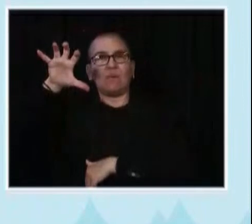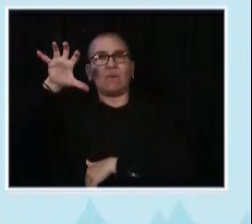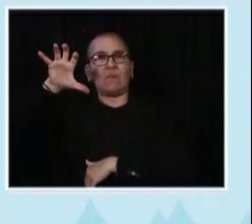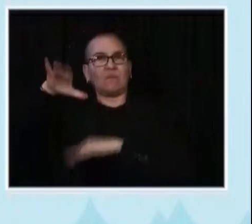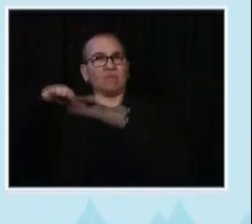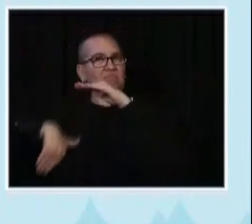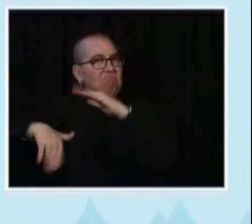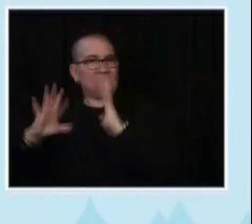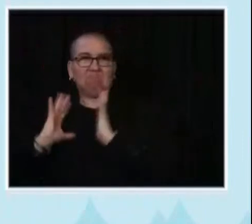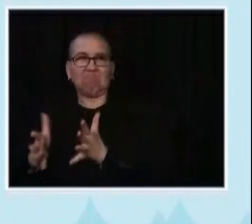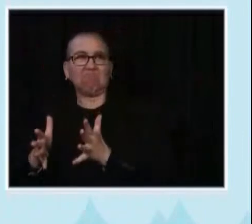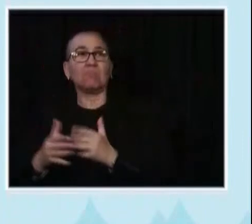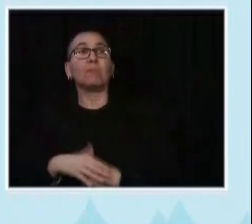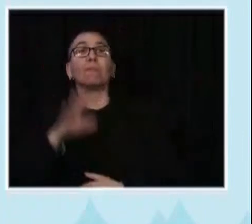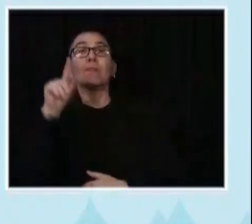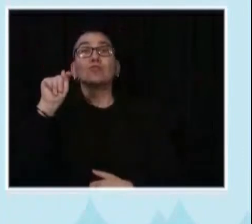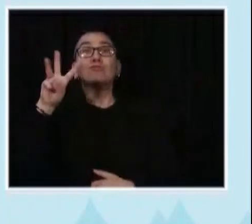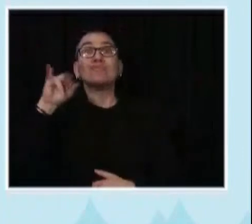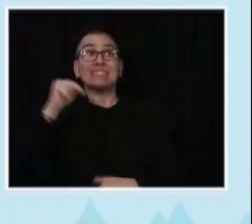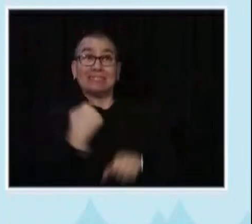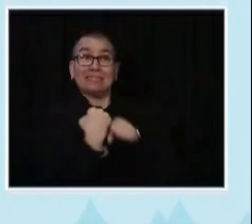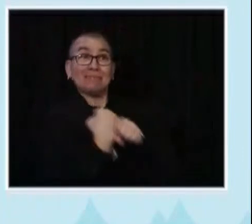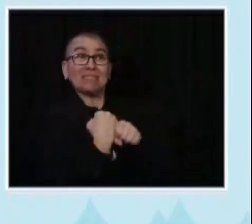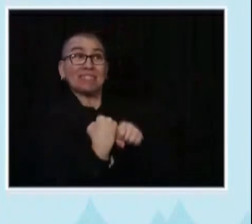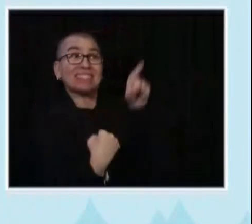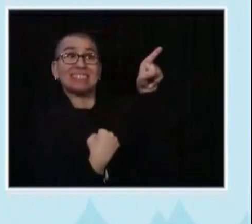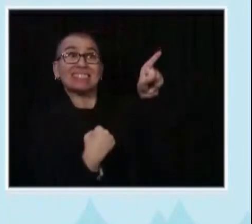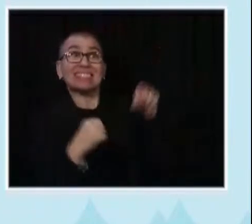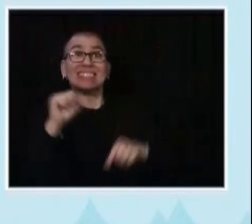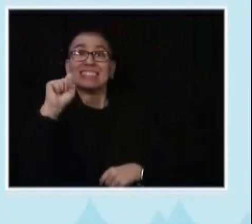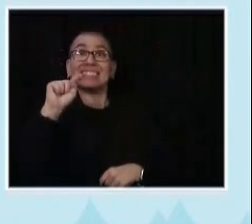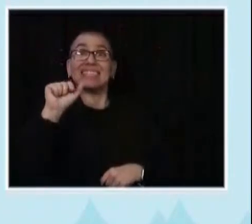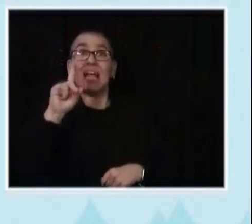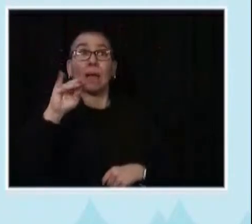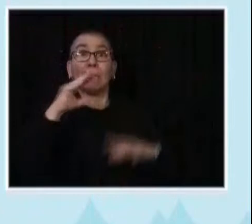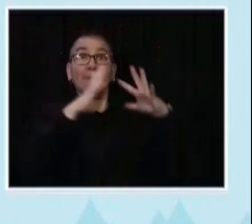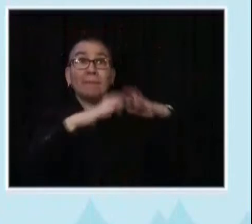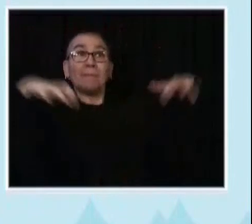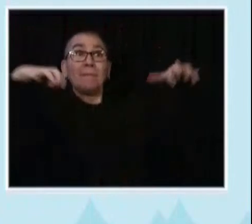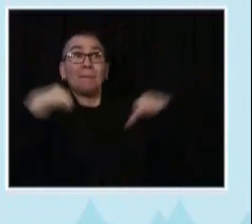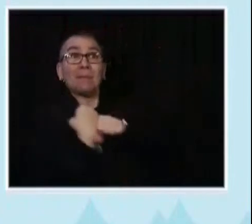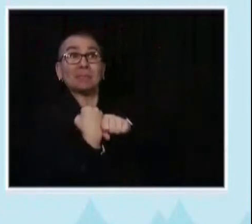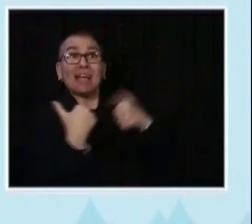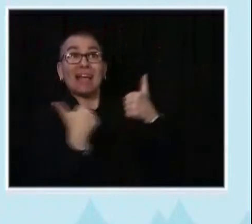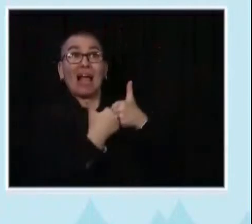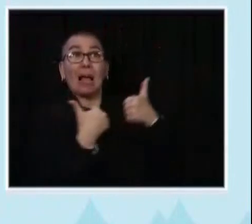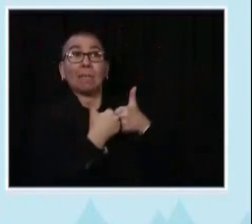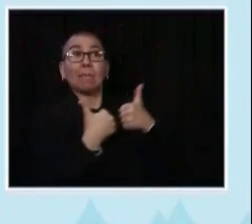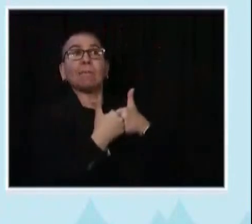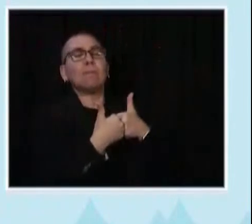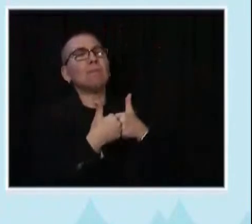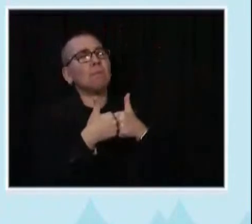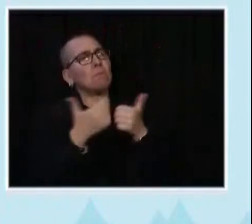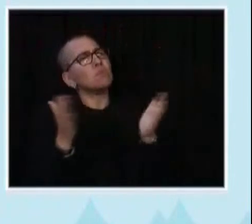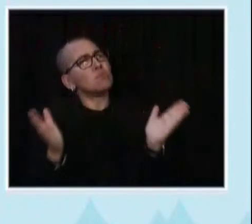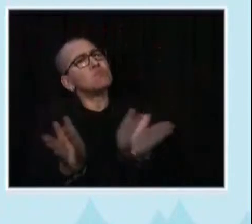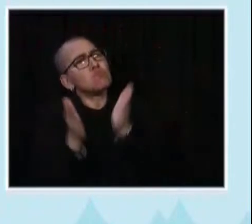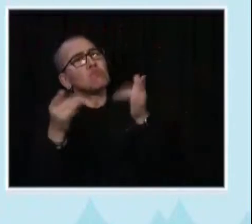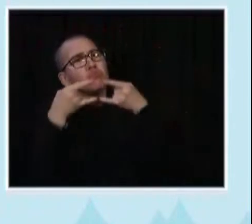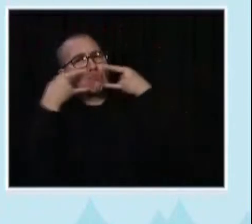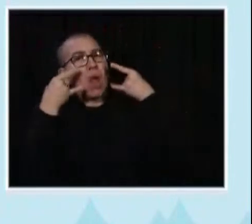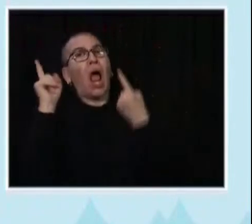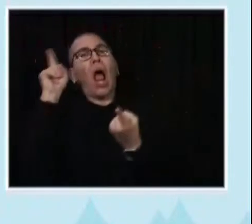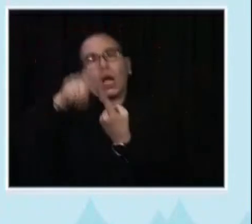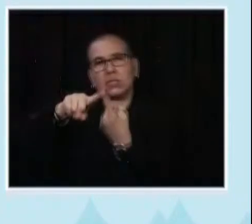Saints game or at a music festival, you'll still be wearing masks till we hit that 70% or till July 1st. Indoor events, we've increased